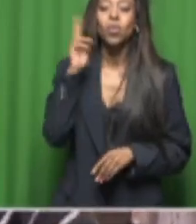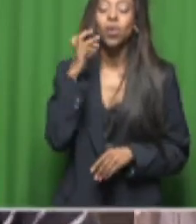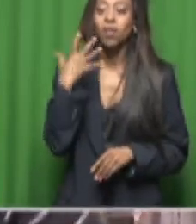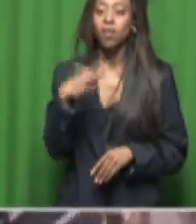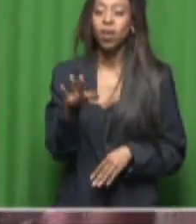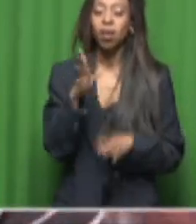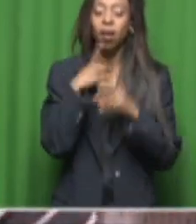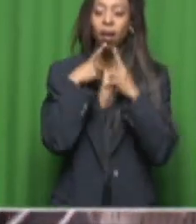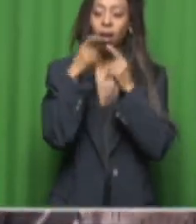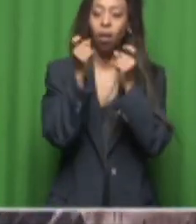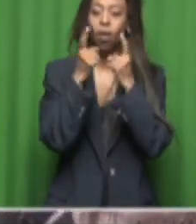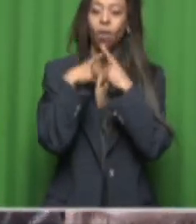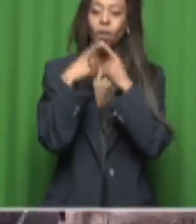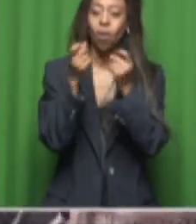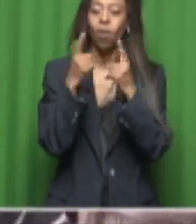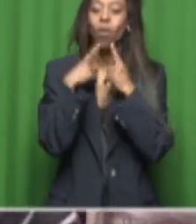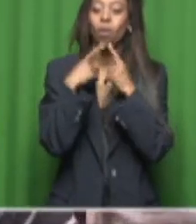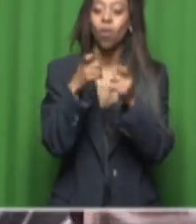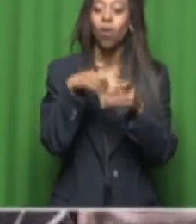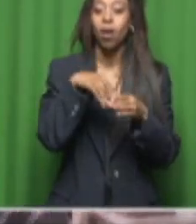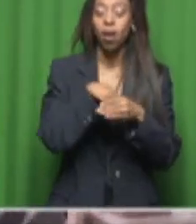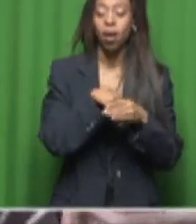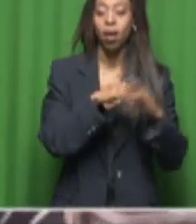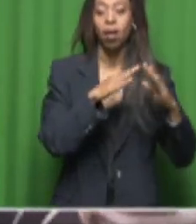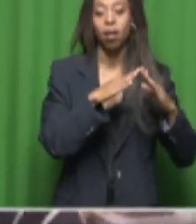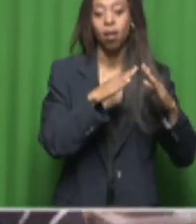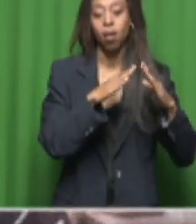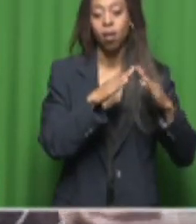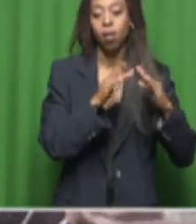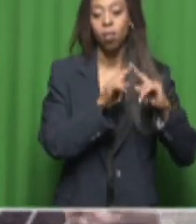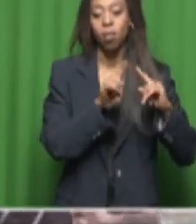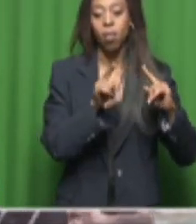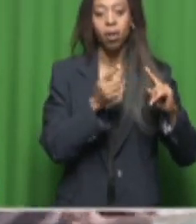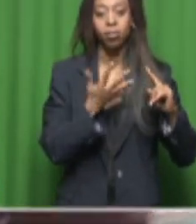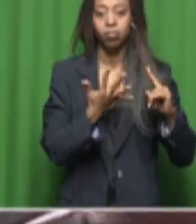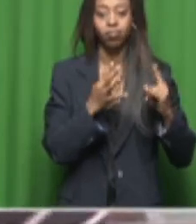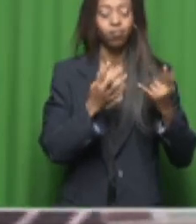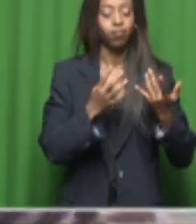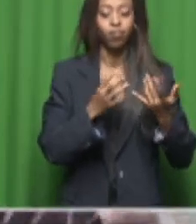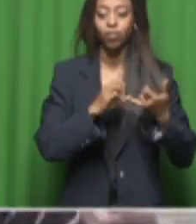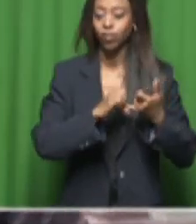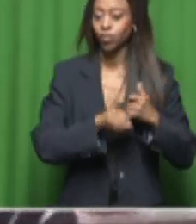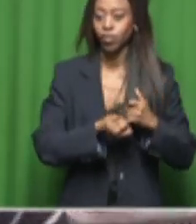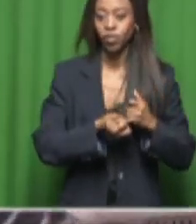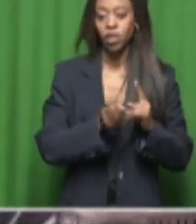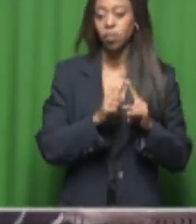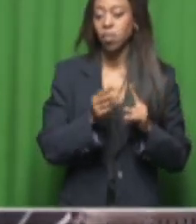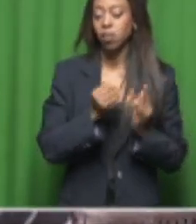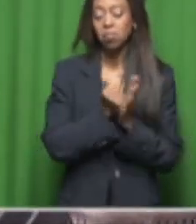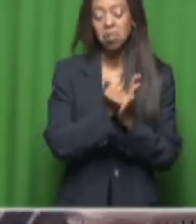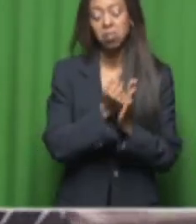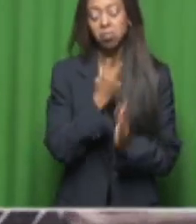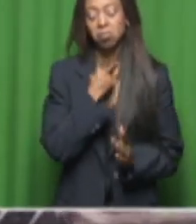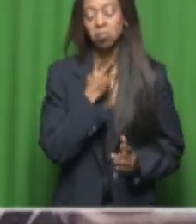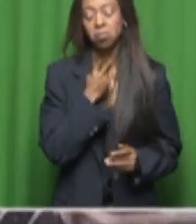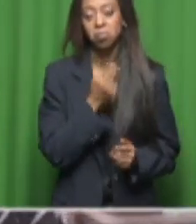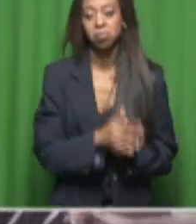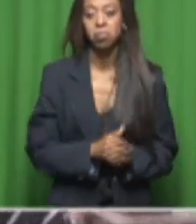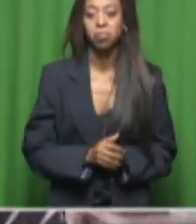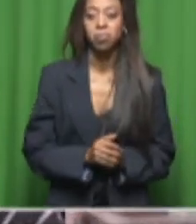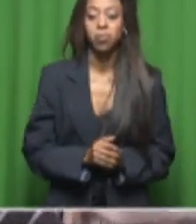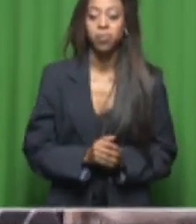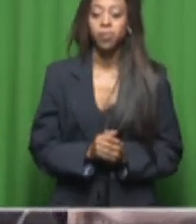screaming. They was inside the house. But we've tried, but we couldn't save